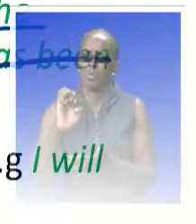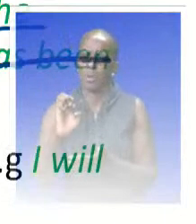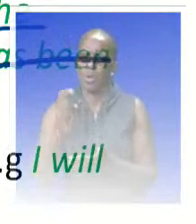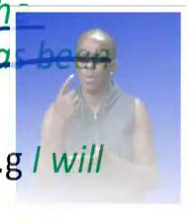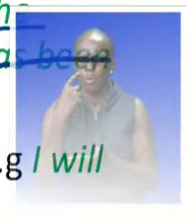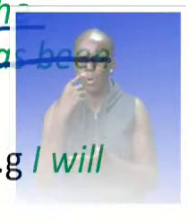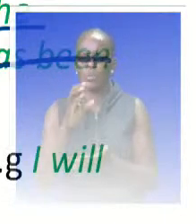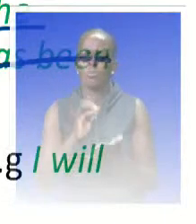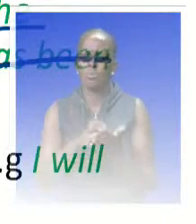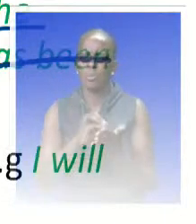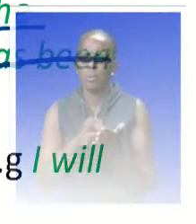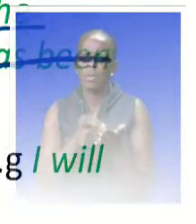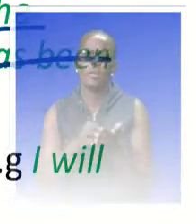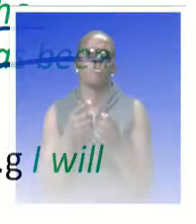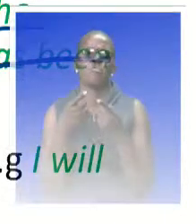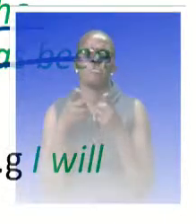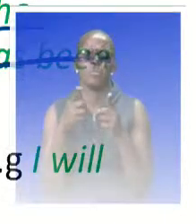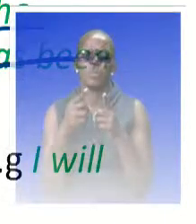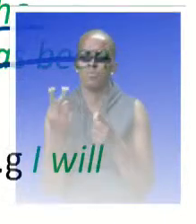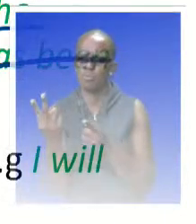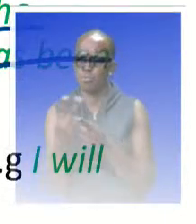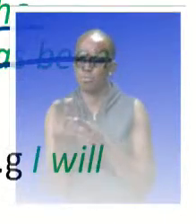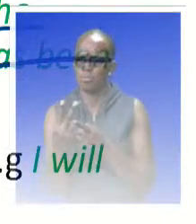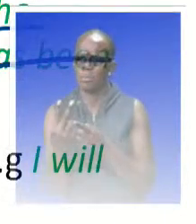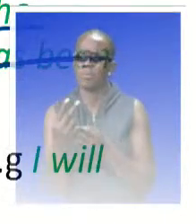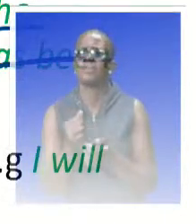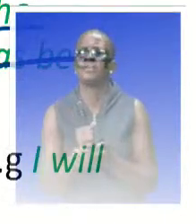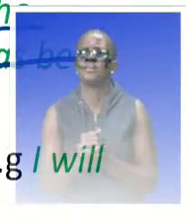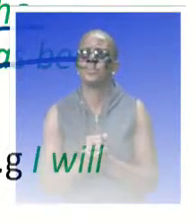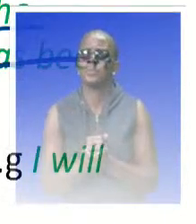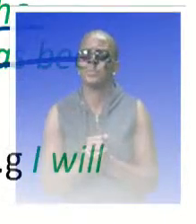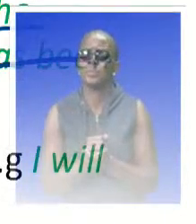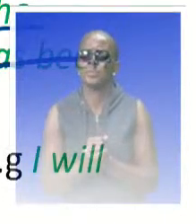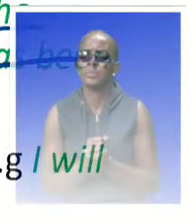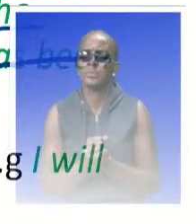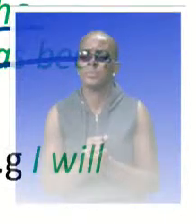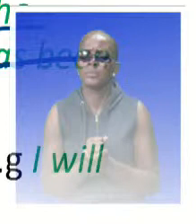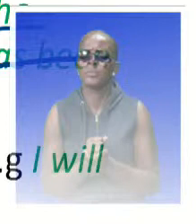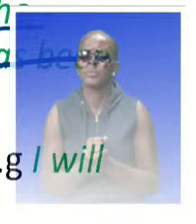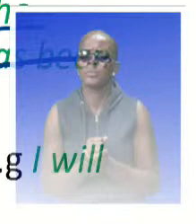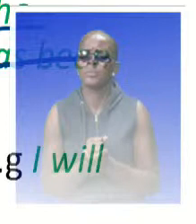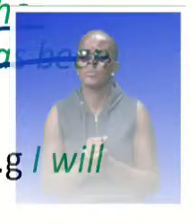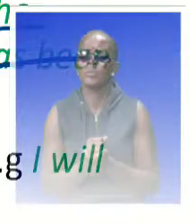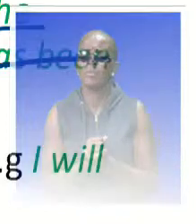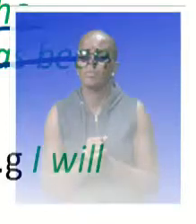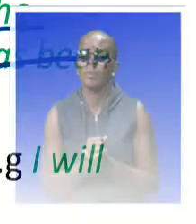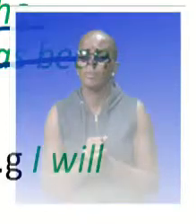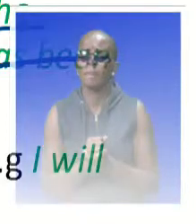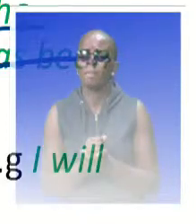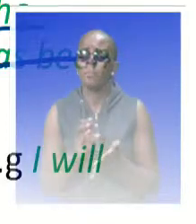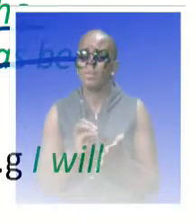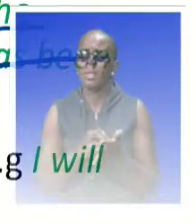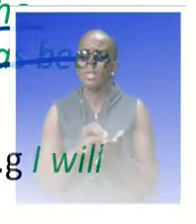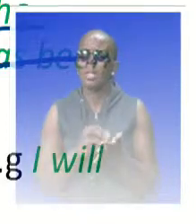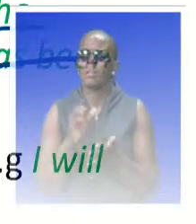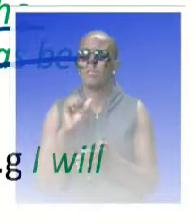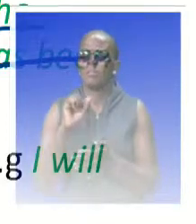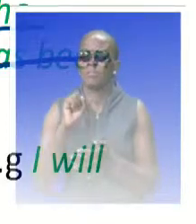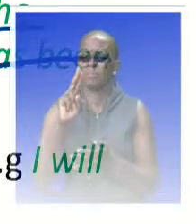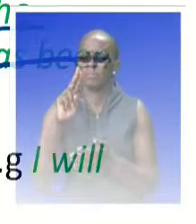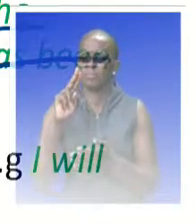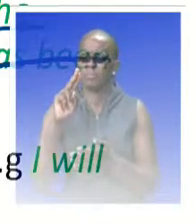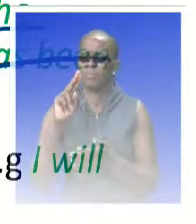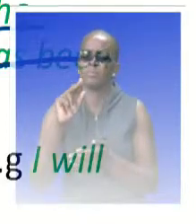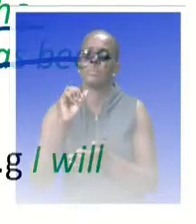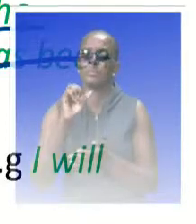the passive voice, you are going to the subject, actually it's the receiver in this case of the action,